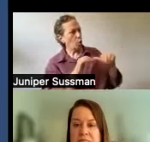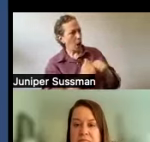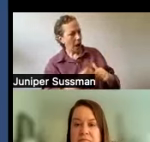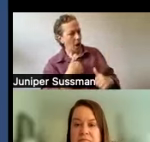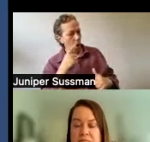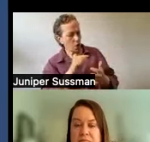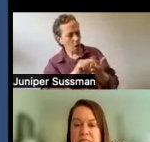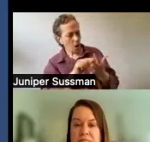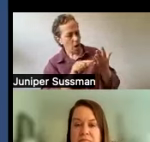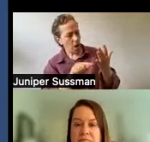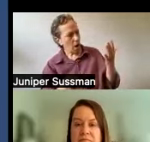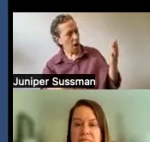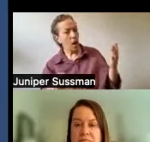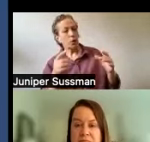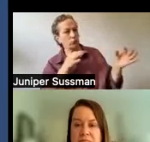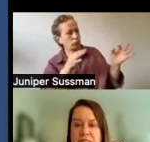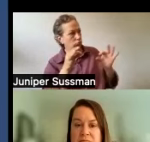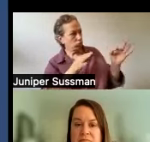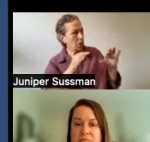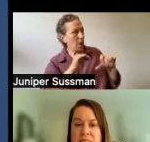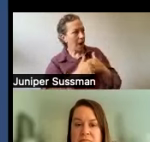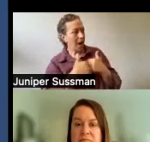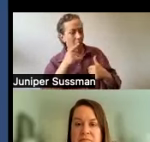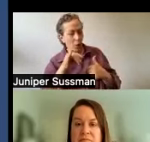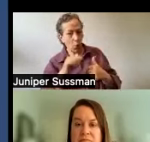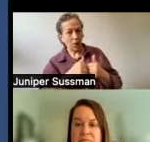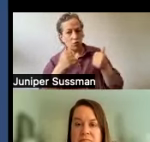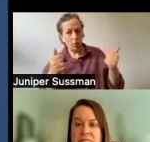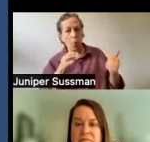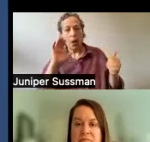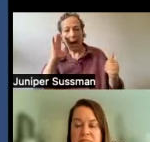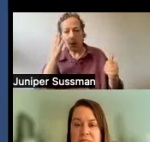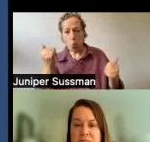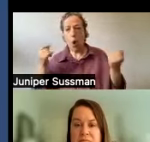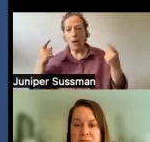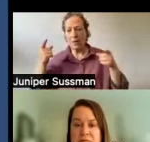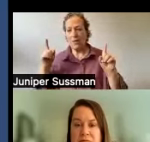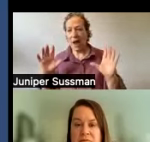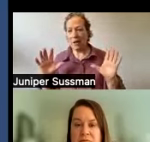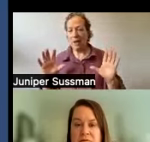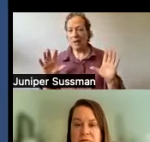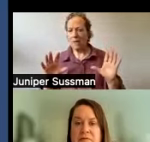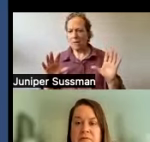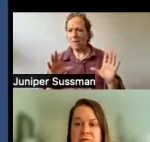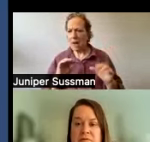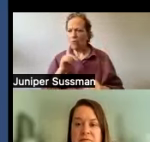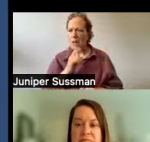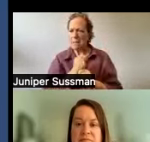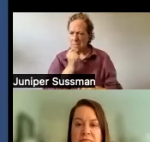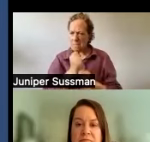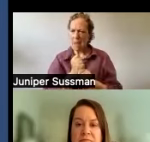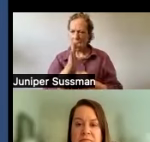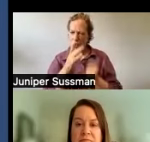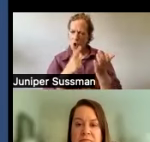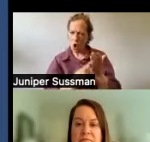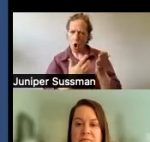each of these 6 tasks remotely and why it's effective. And, really make the best case that they can by being intentional